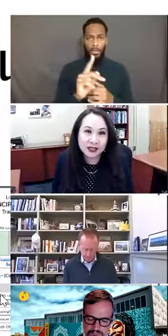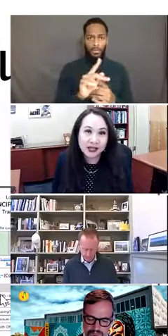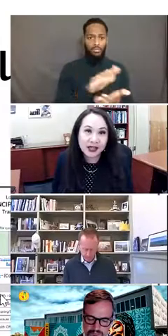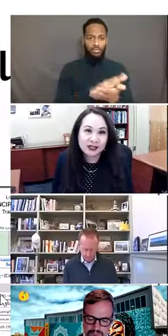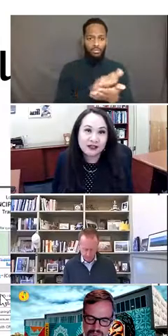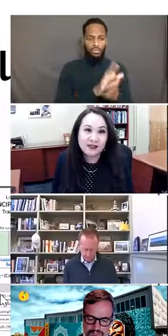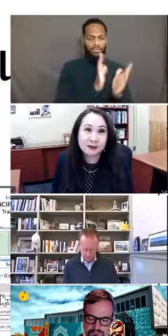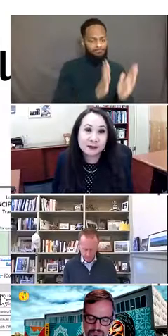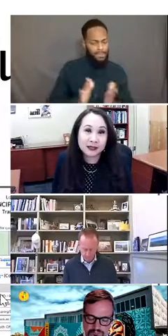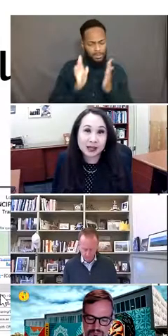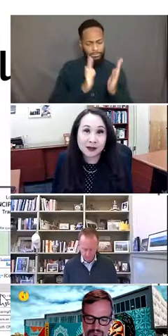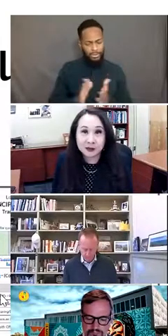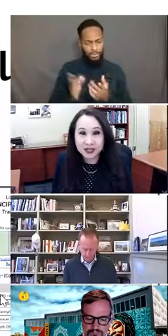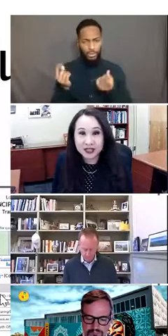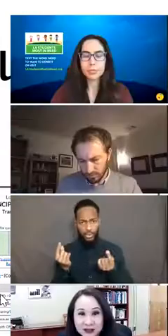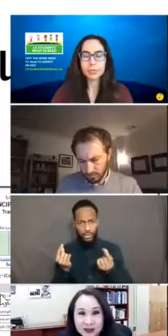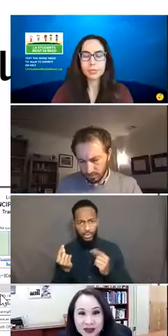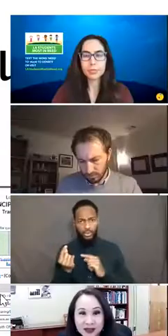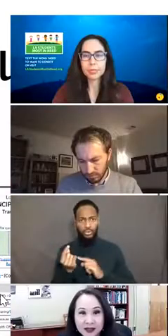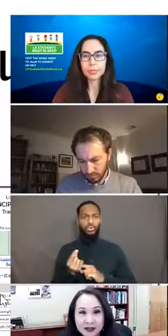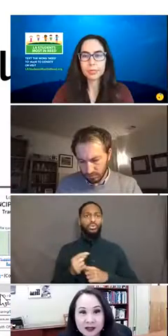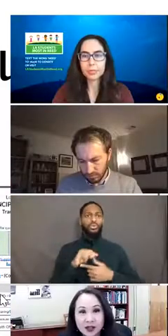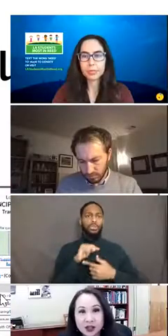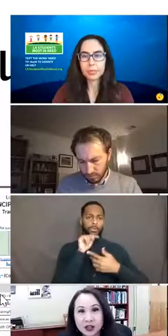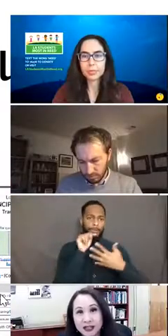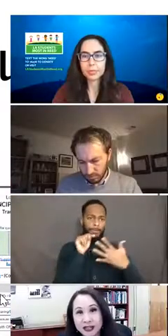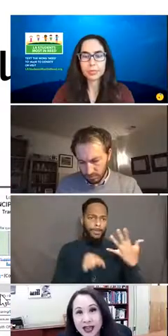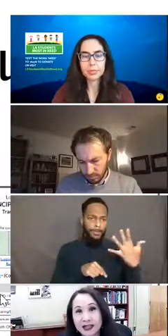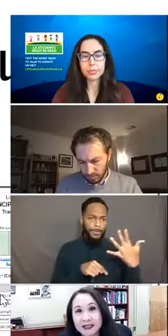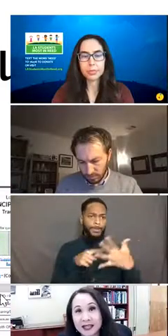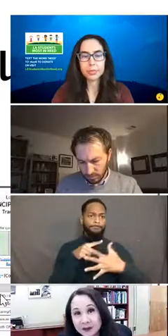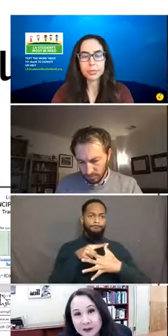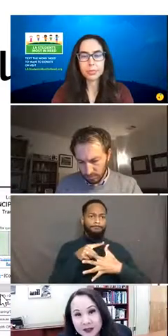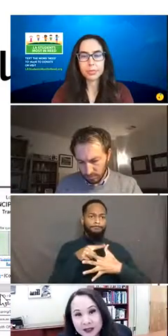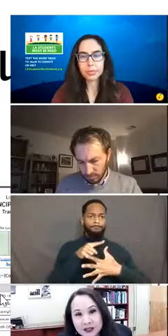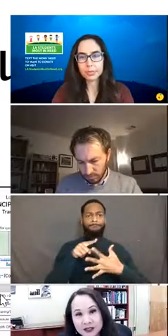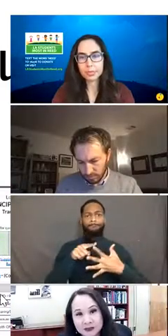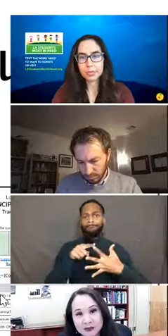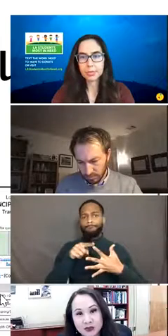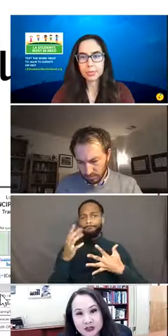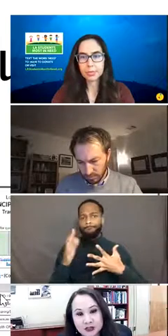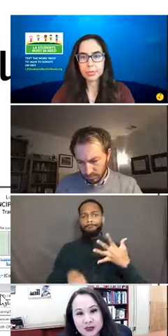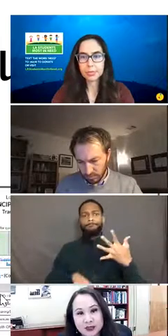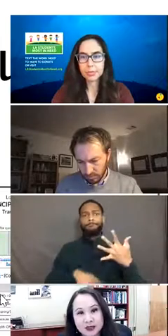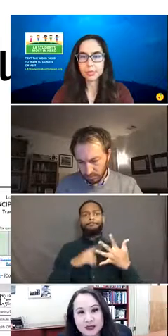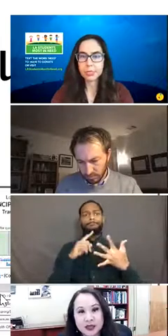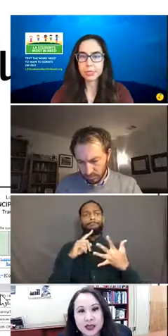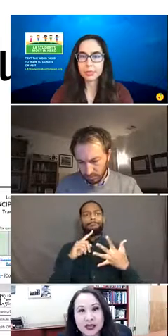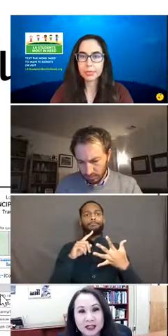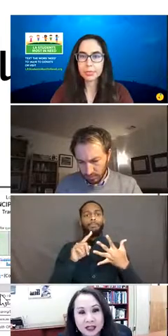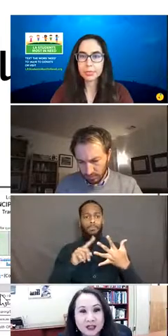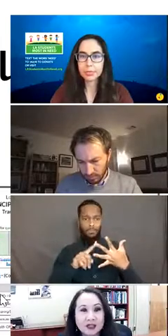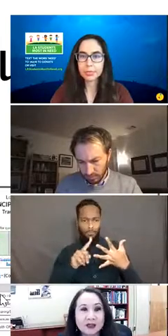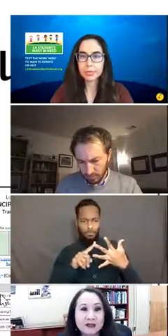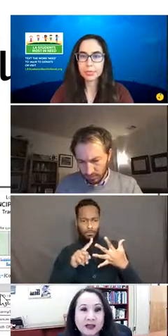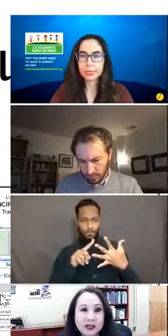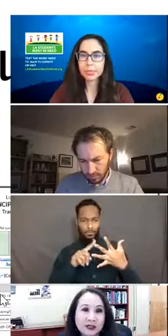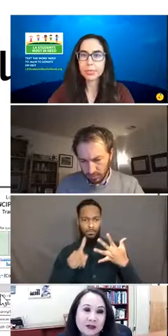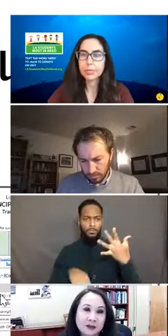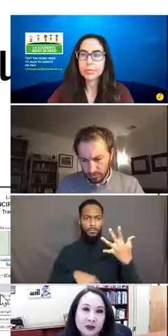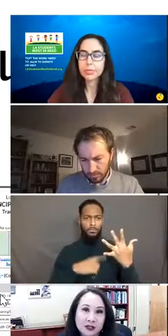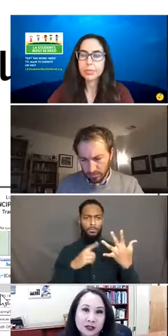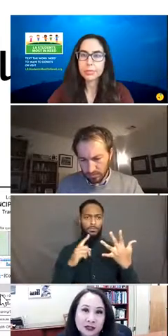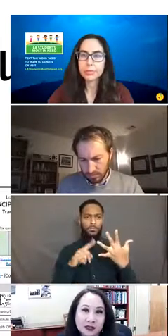preparation, developing an operational plan, looking at academic plans to support students, in addition to the